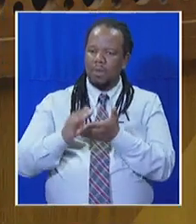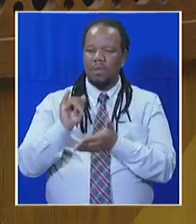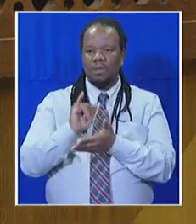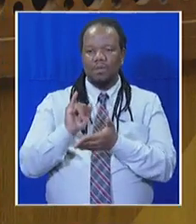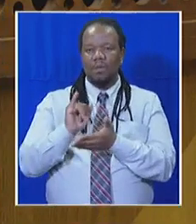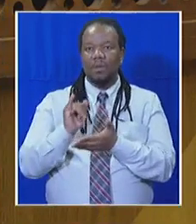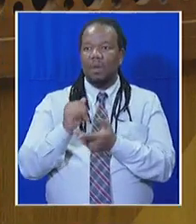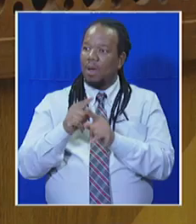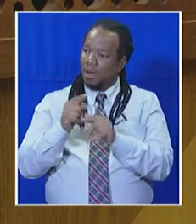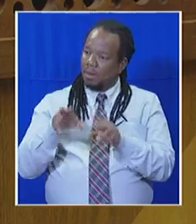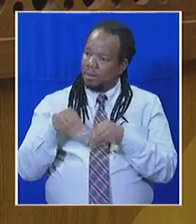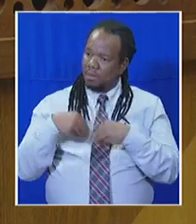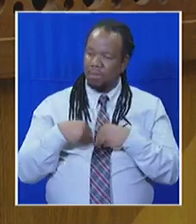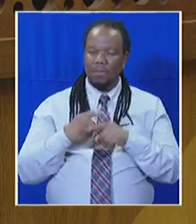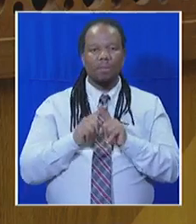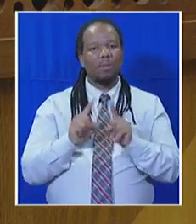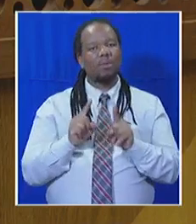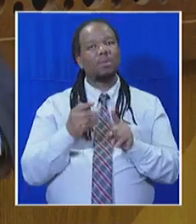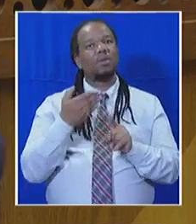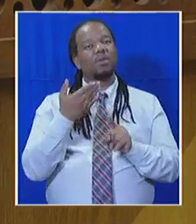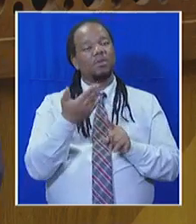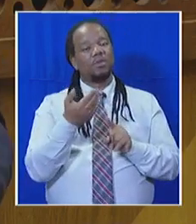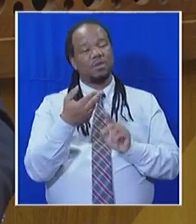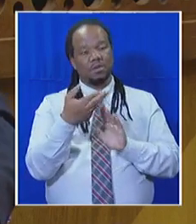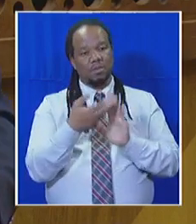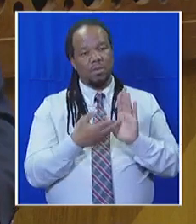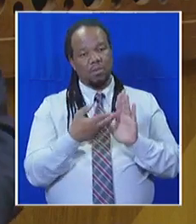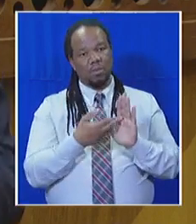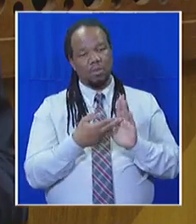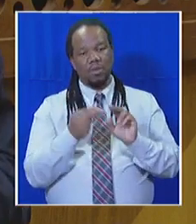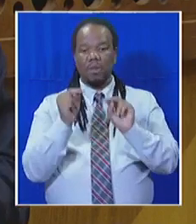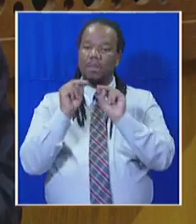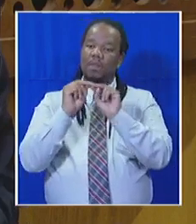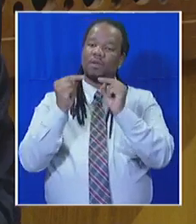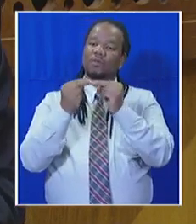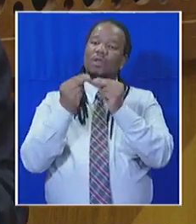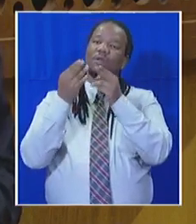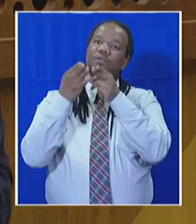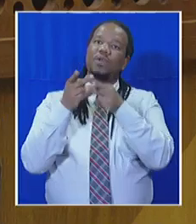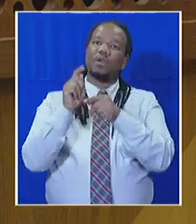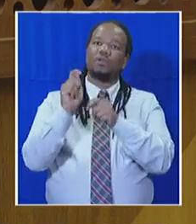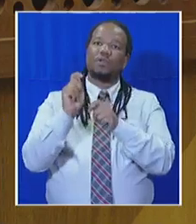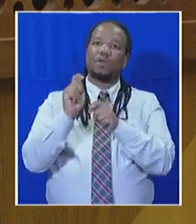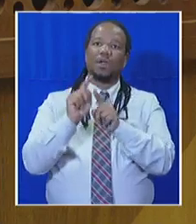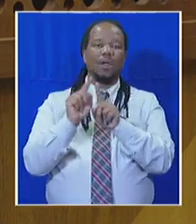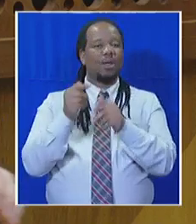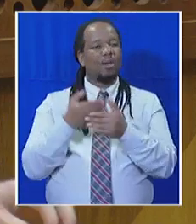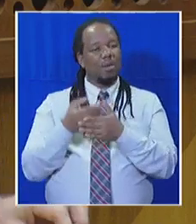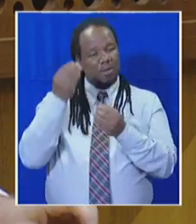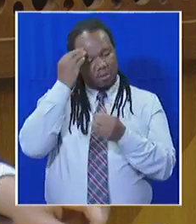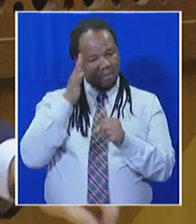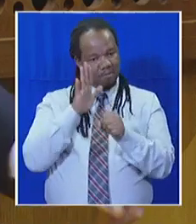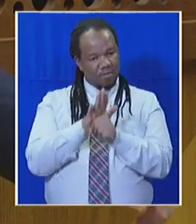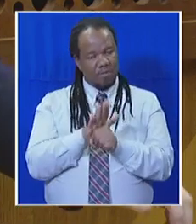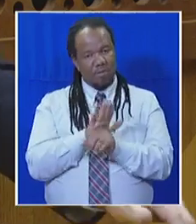reasonable. But the low point of this shambles was the National Treasury, who refused to provide comprehensive information